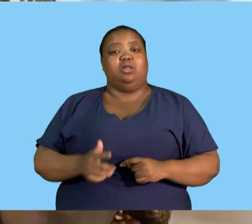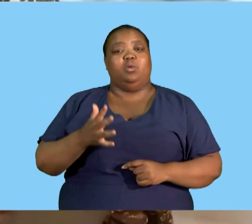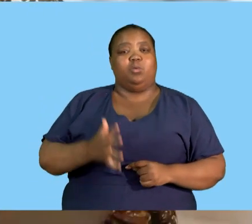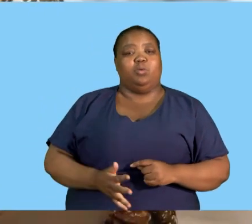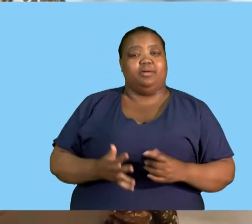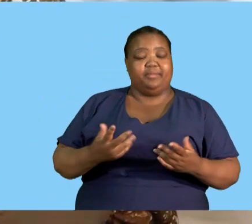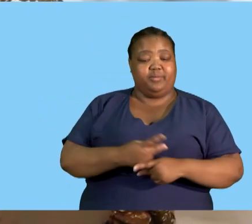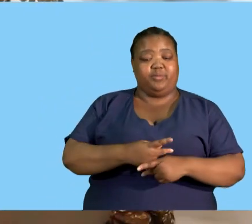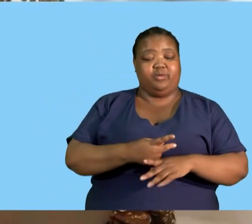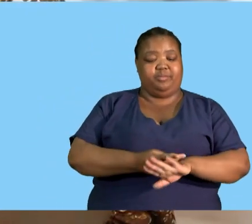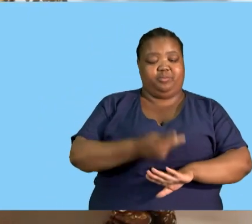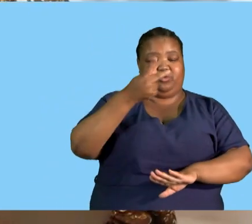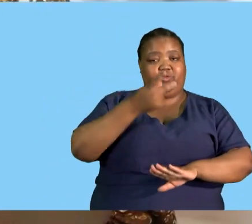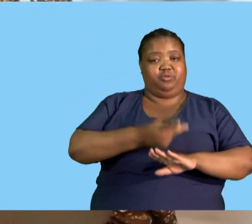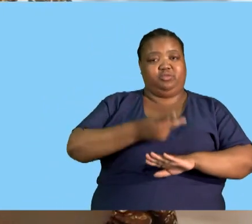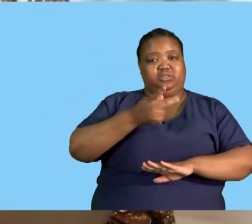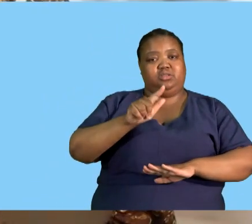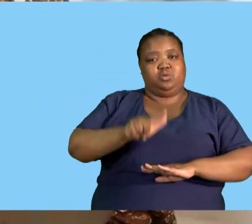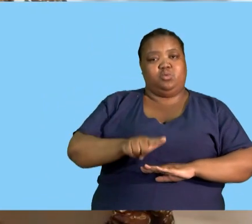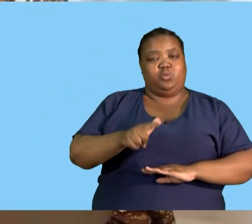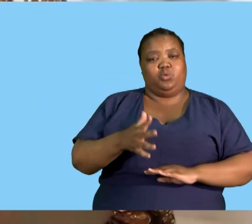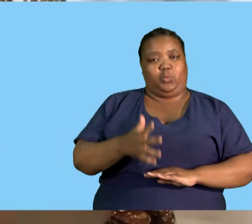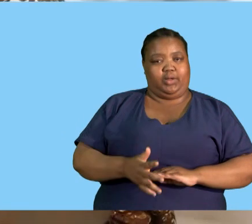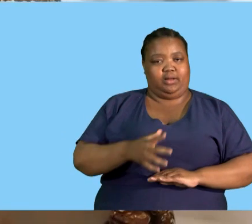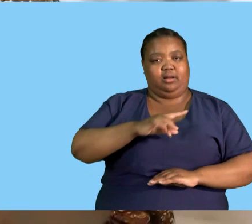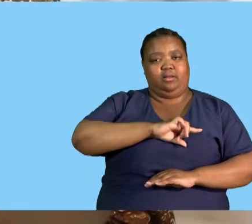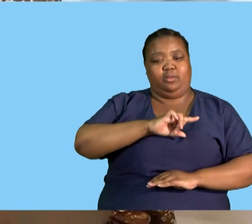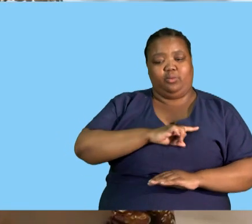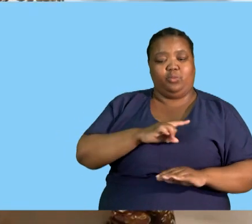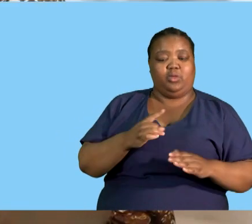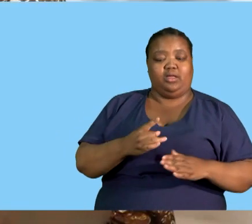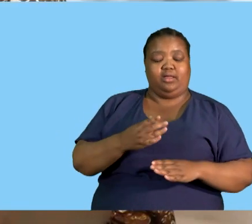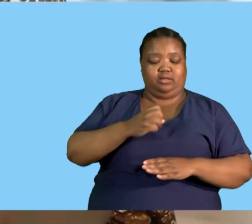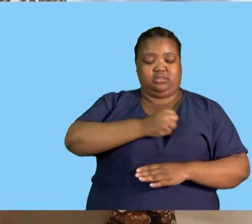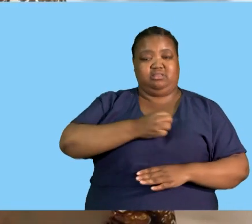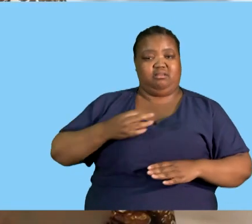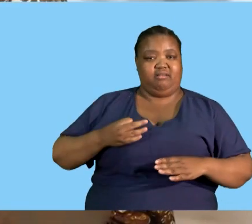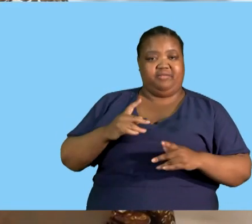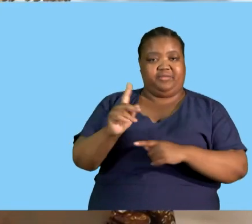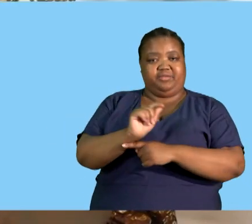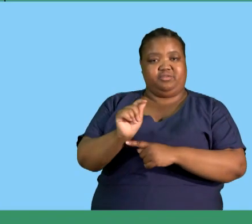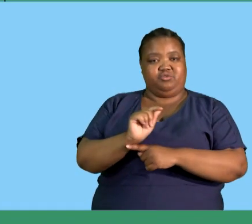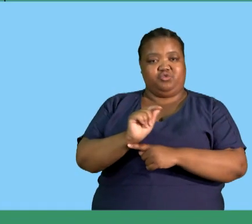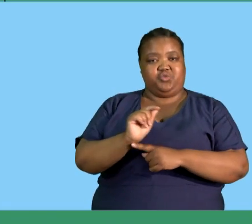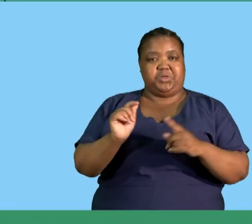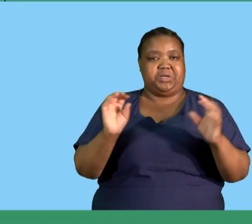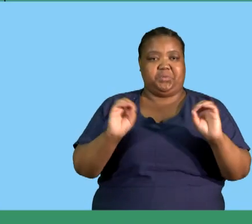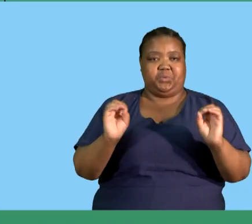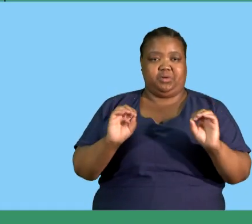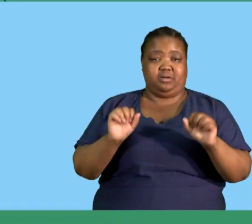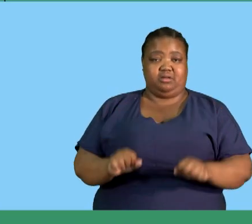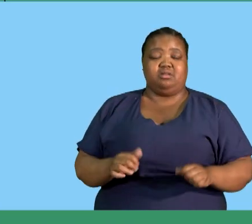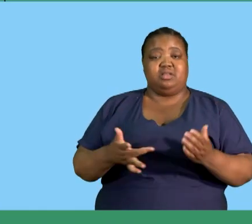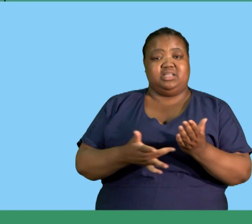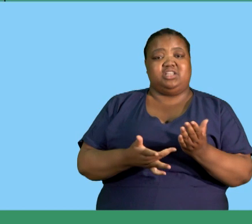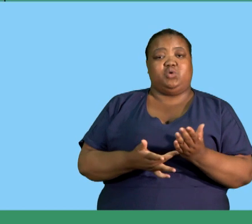making enough profit because of we did not train our employees. Right, another challenge